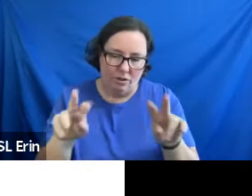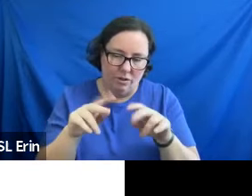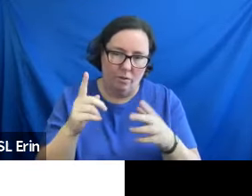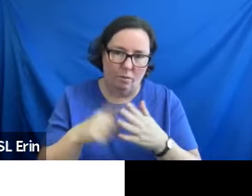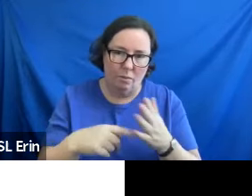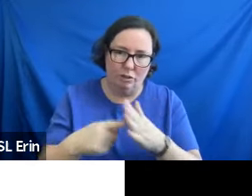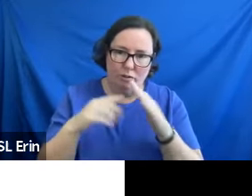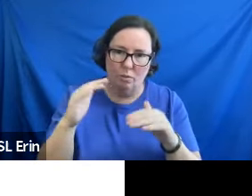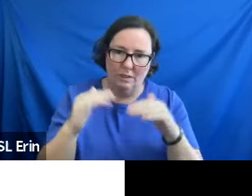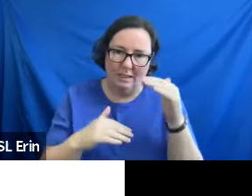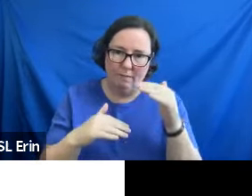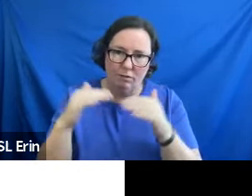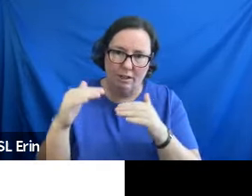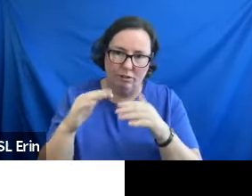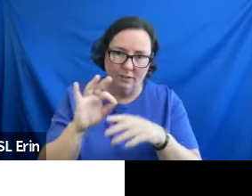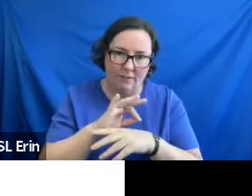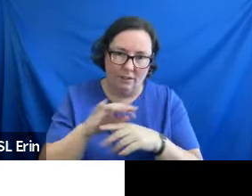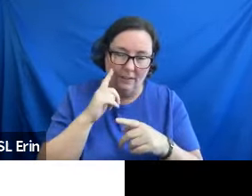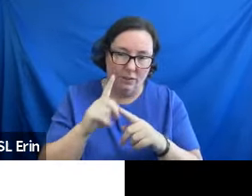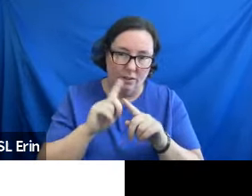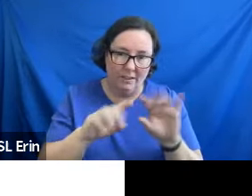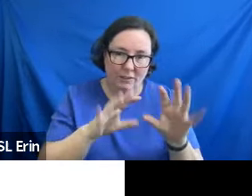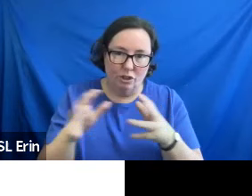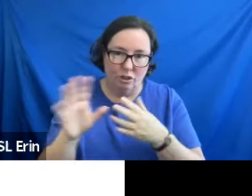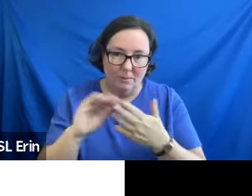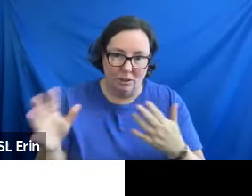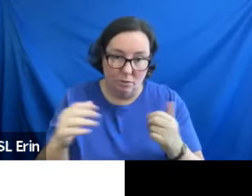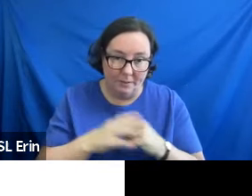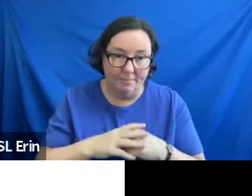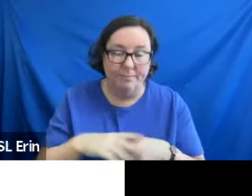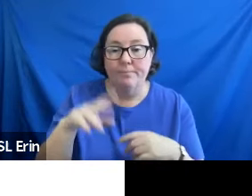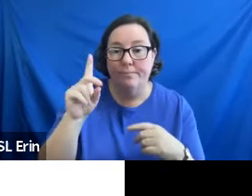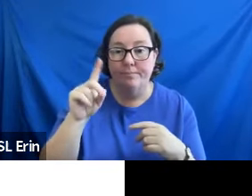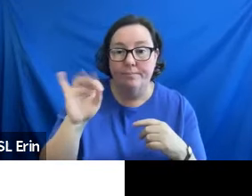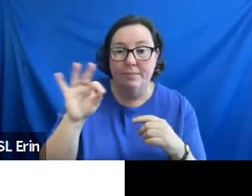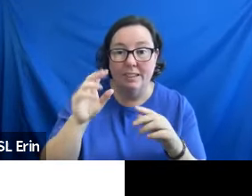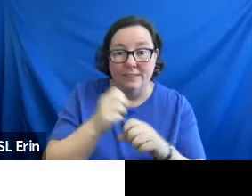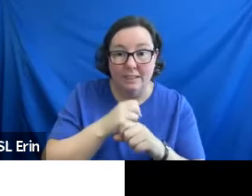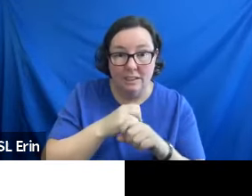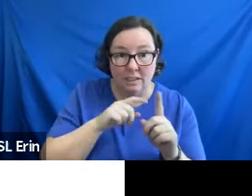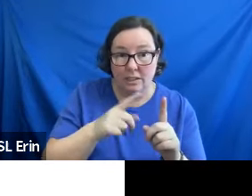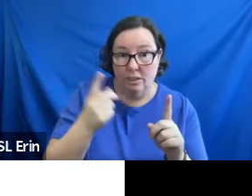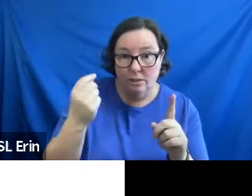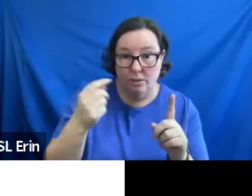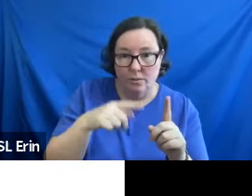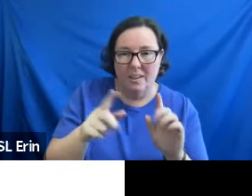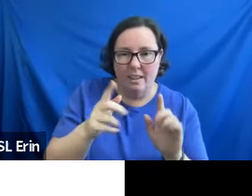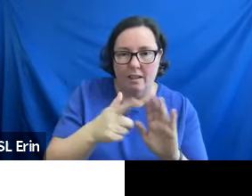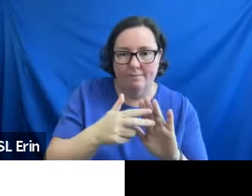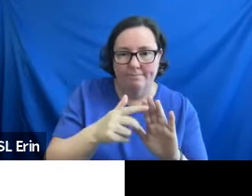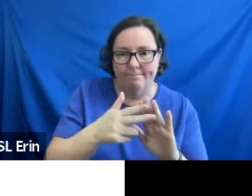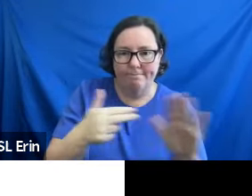showed differential item functioning. What diff statistics do is to flag